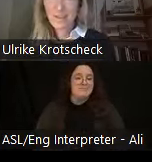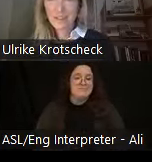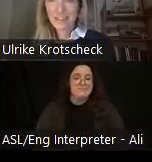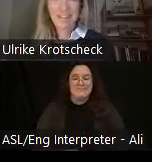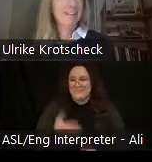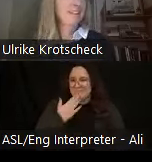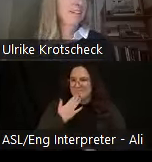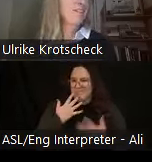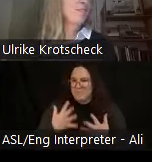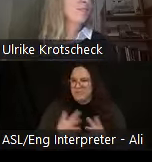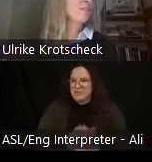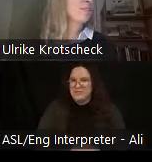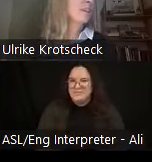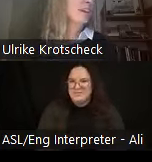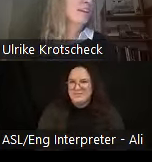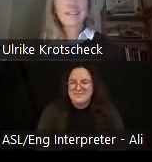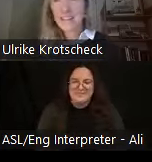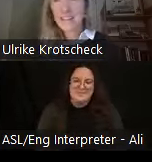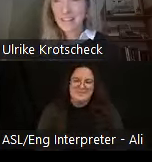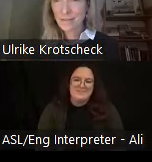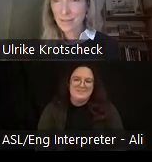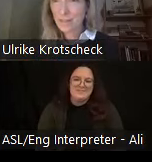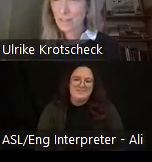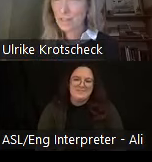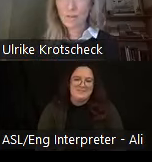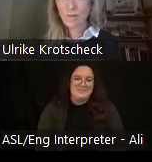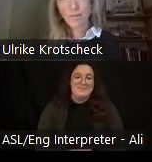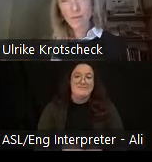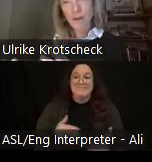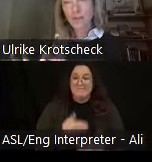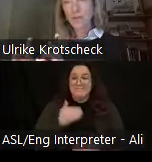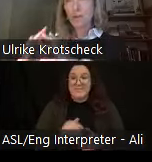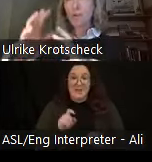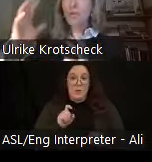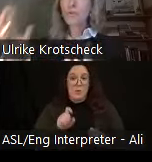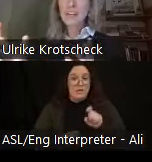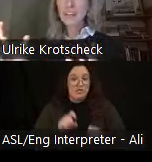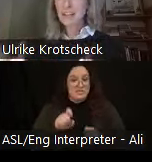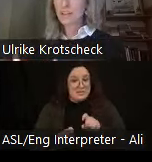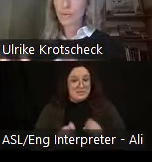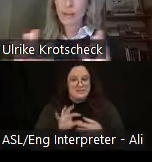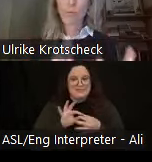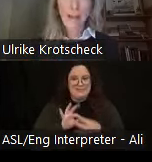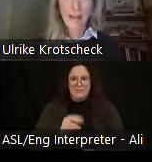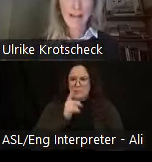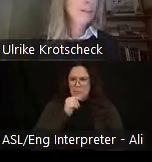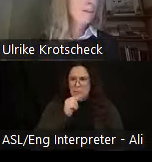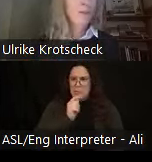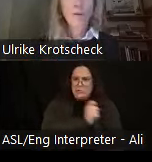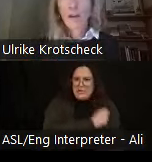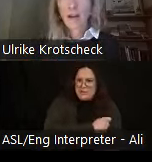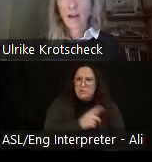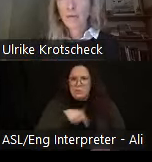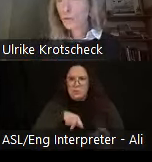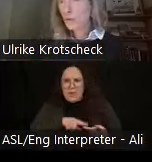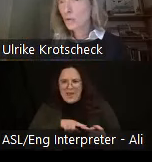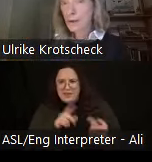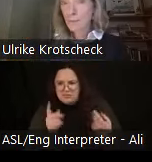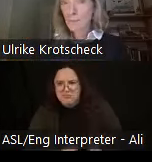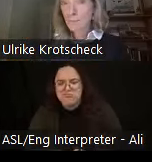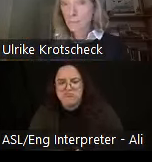Thank you. Thank you for this. Okay, the next set of questions is sort of around the who gets tattooed and when. So